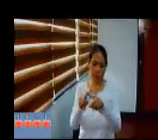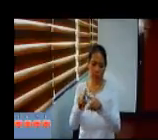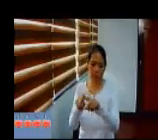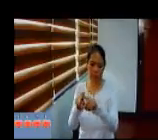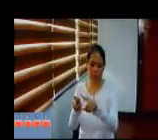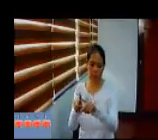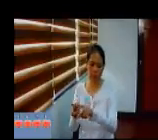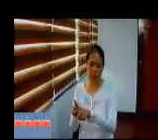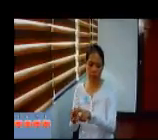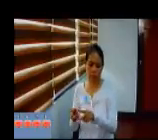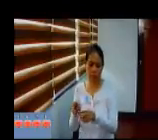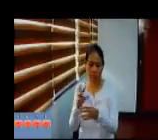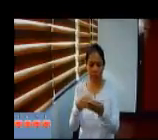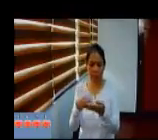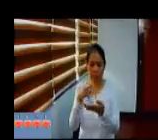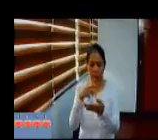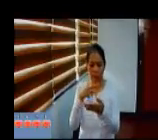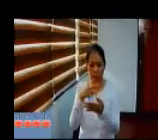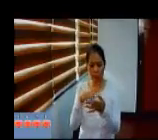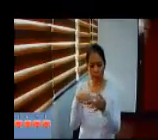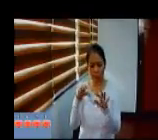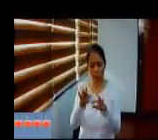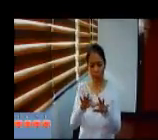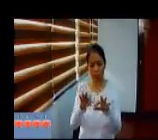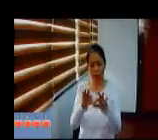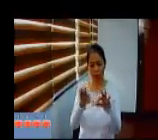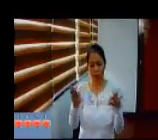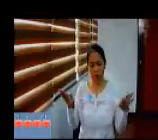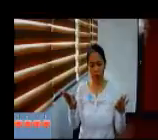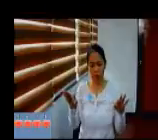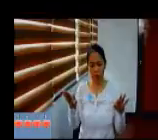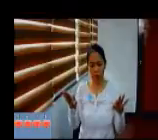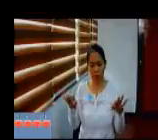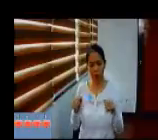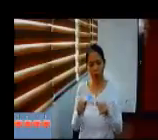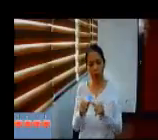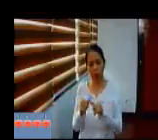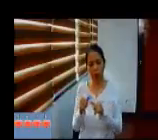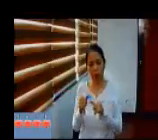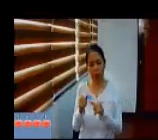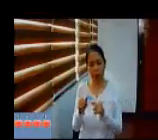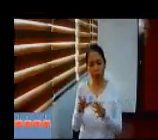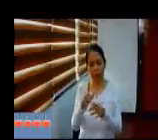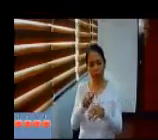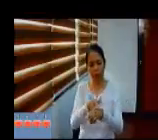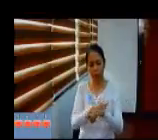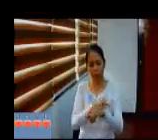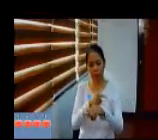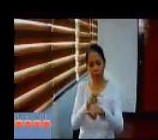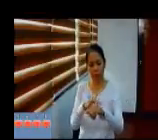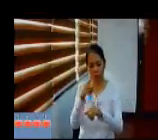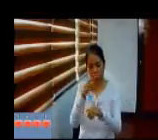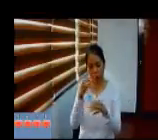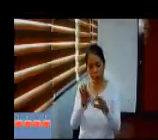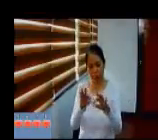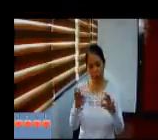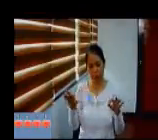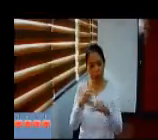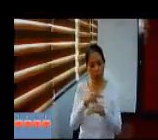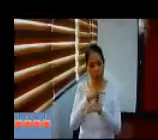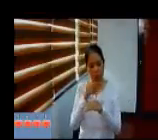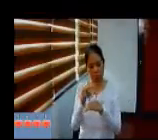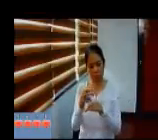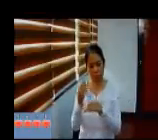flooded conditions for a prolonged period of time, we're not yet there because the floods that we are experiencing are not only